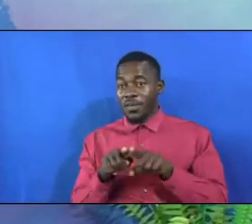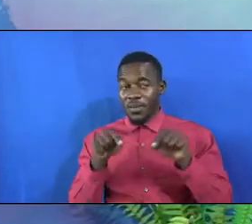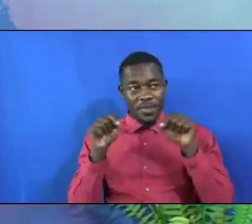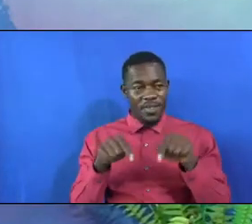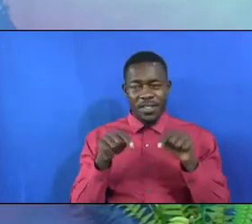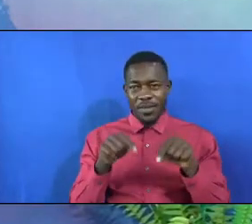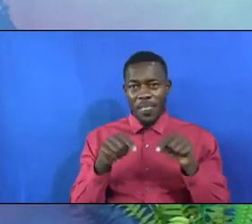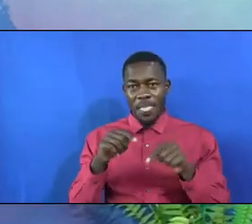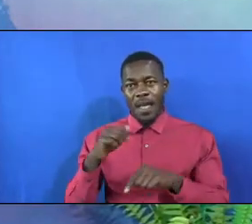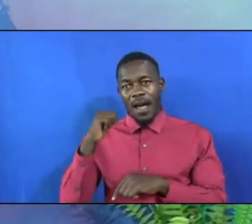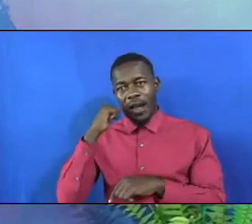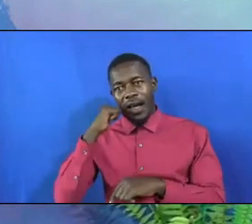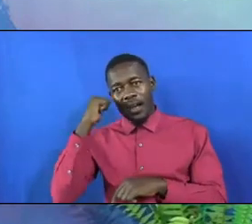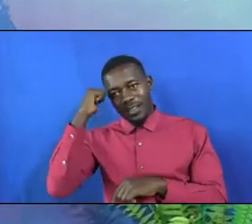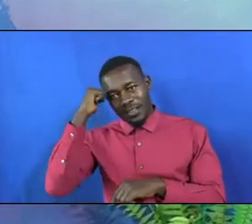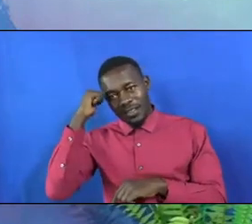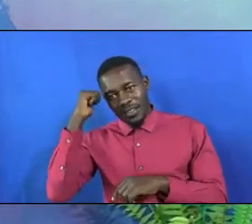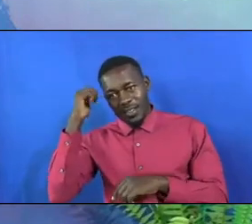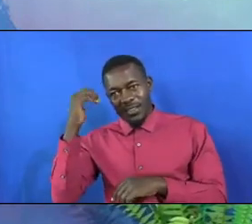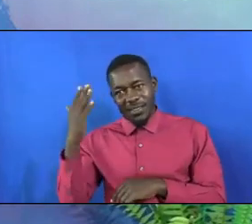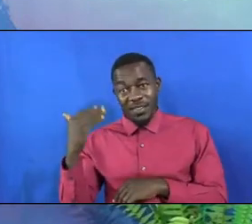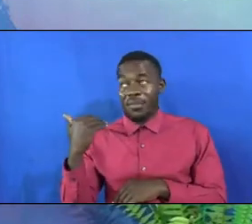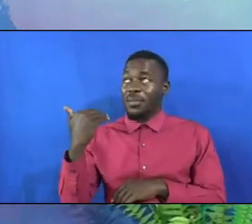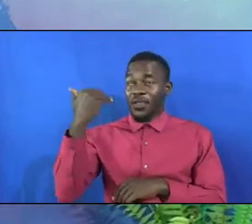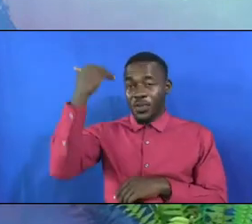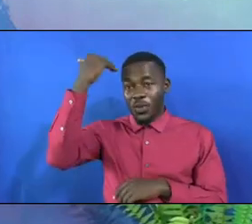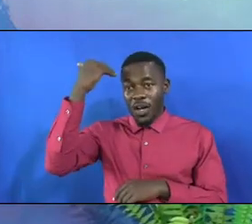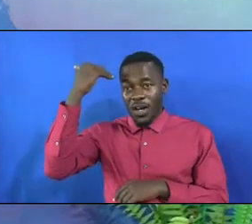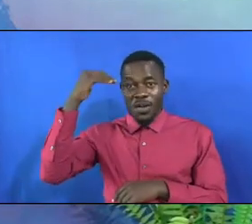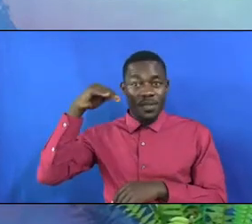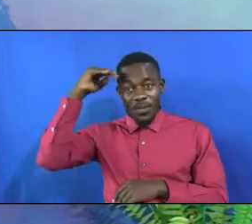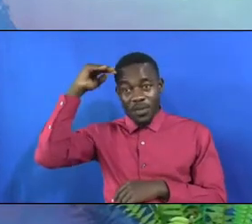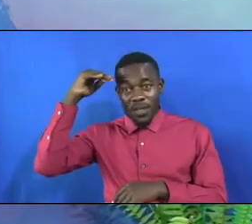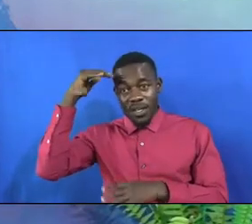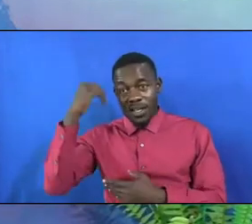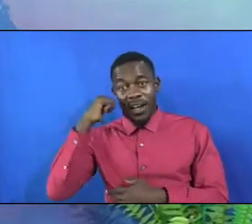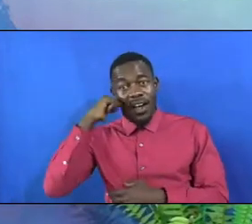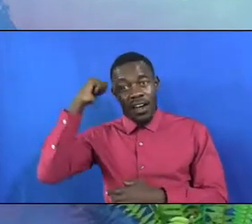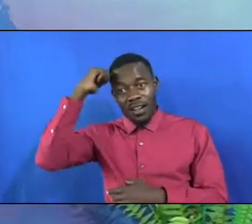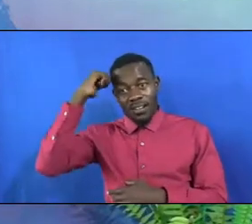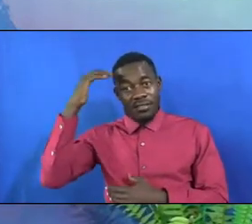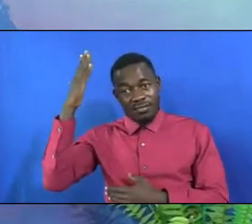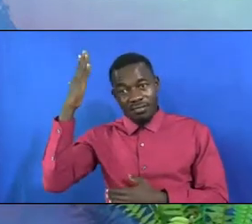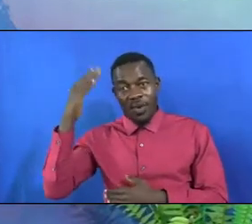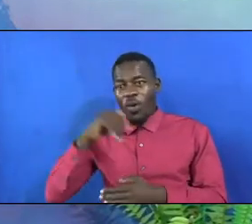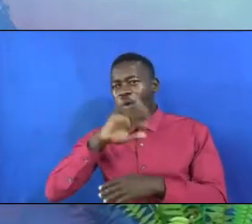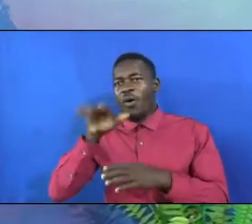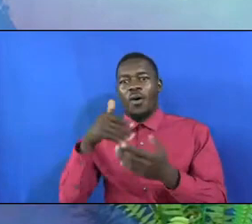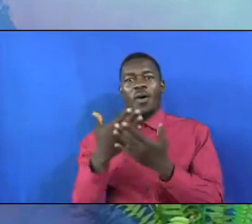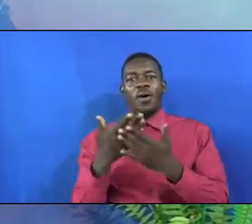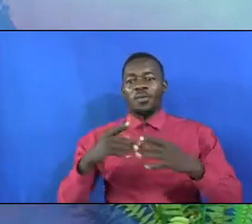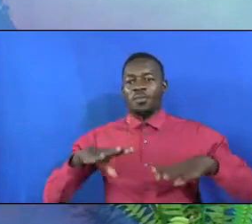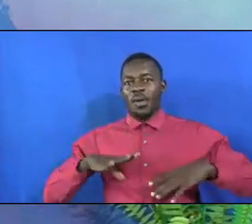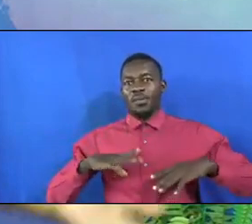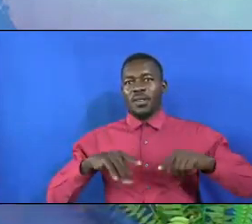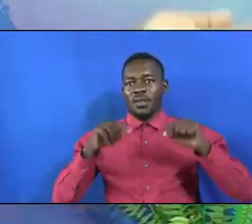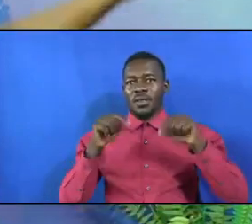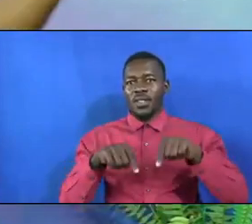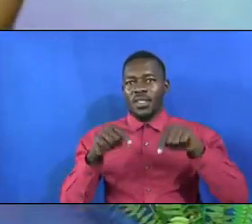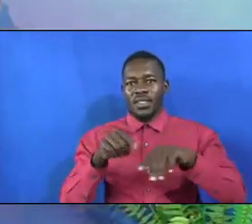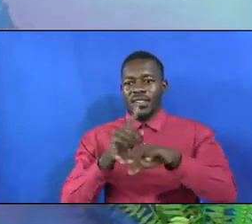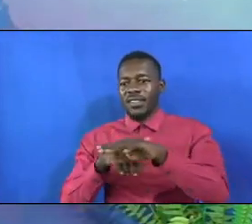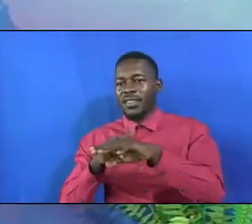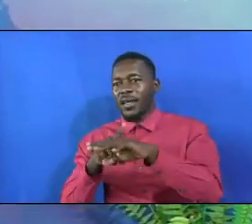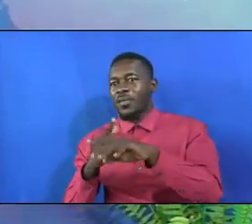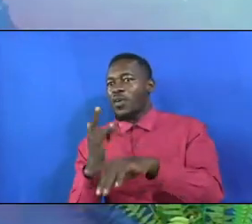usually takes it up. Sikuwa na choice. You know, sikuwa na choice, sindio? So when you've done that thing and later you